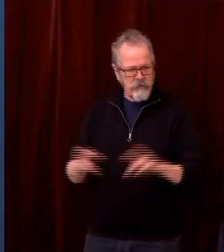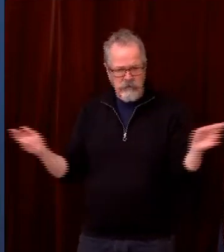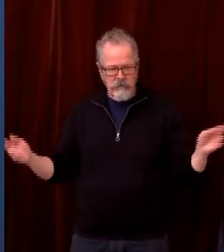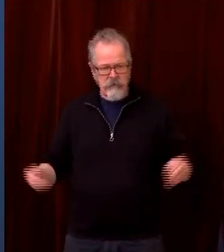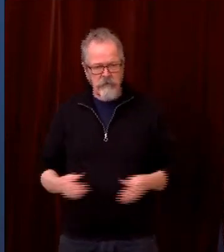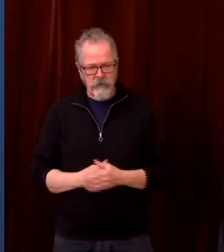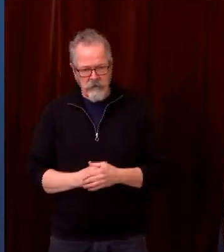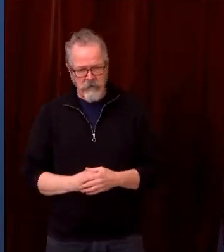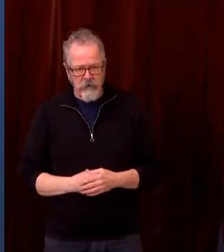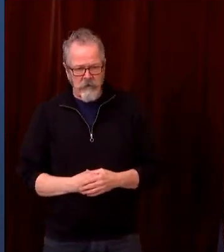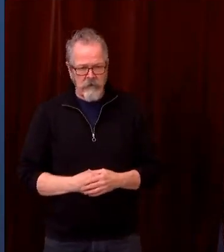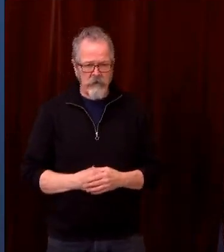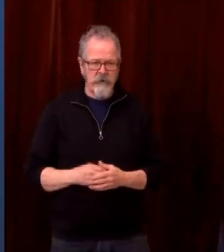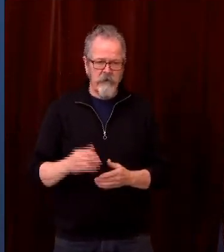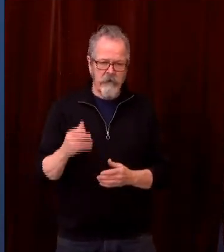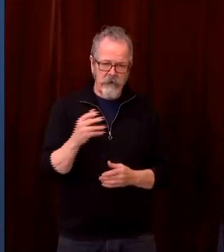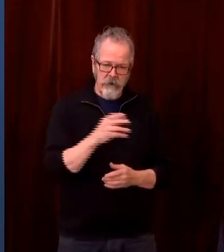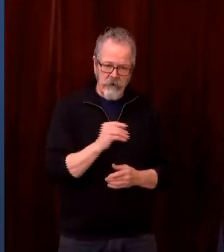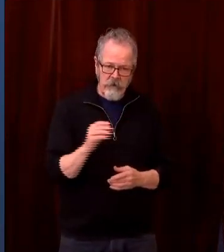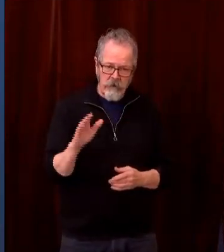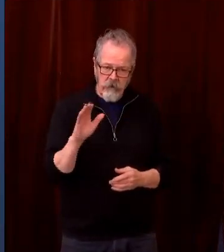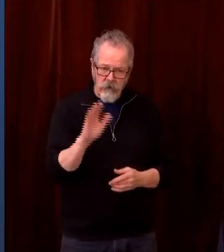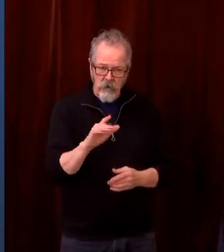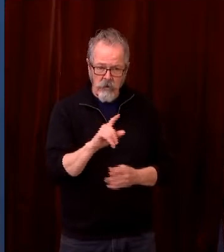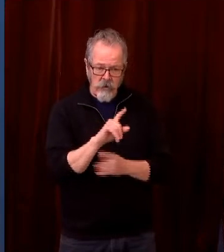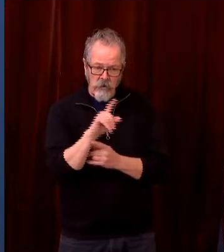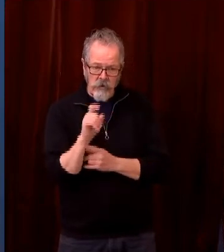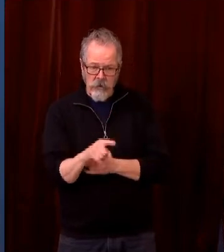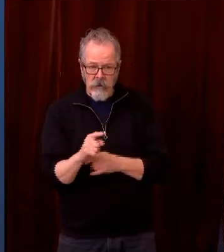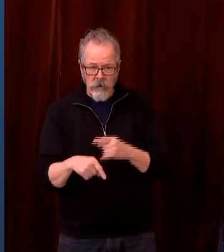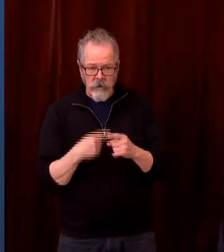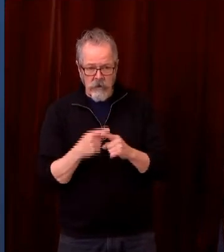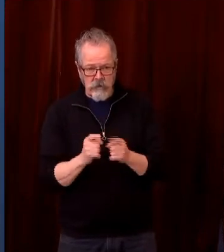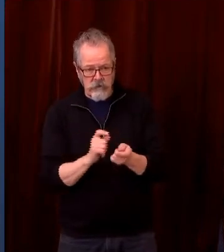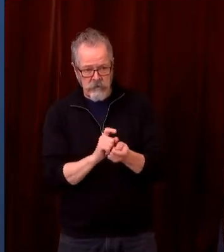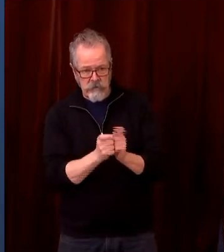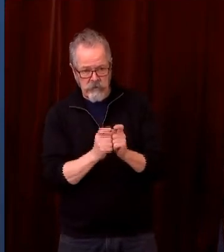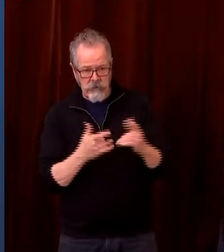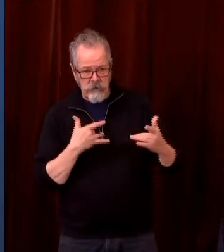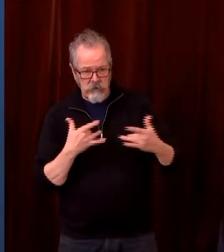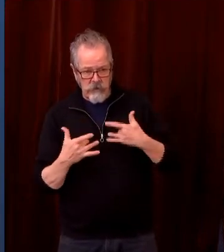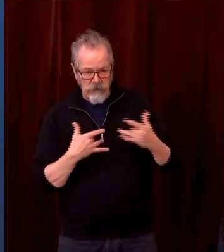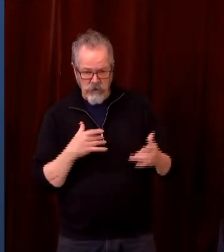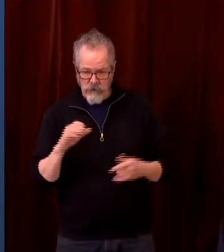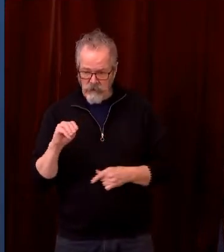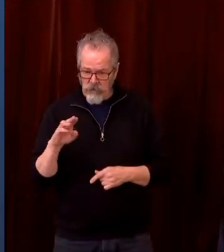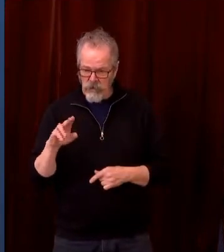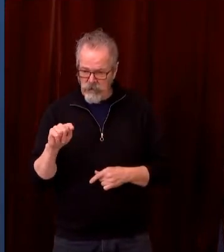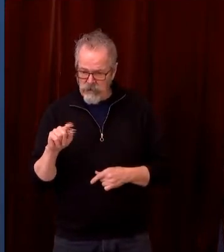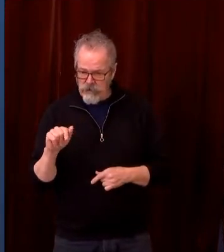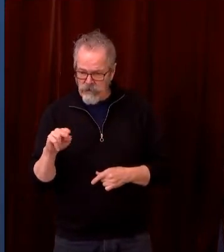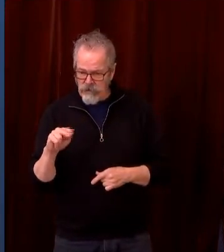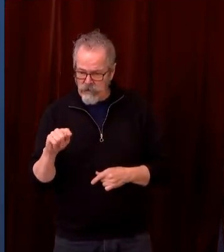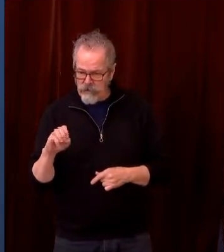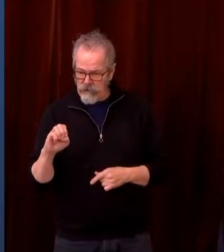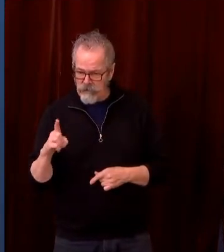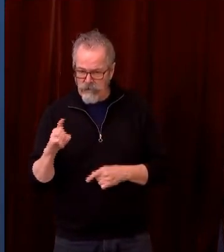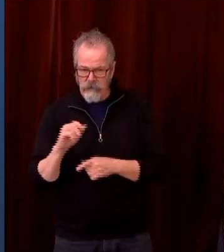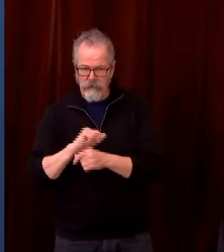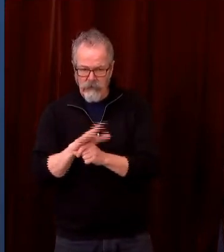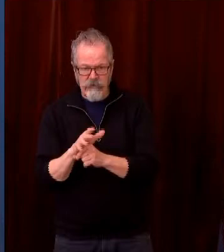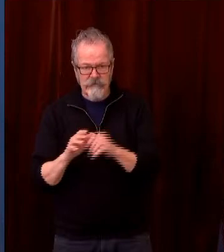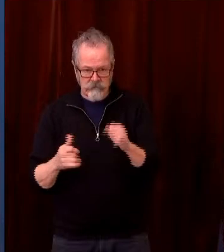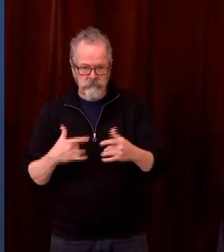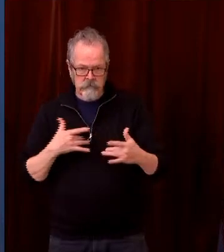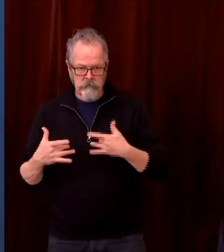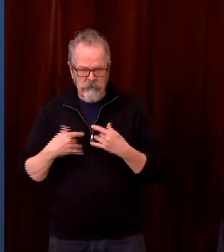we're concerned about these variants. If they are 30 to 60% more transmittable, that's obviously a